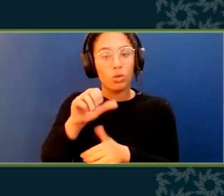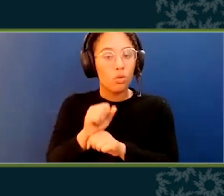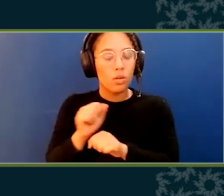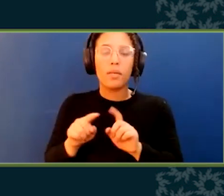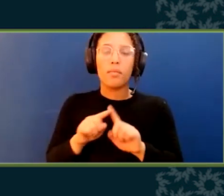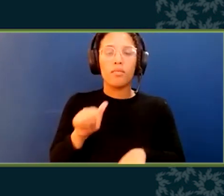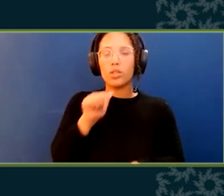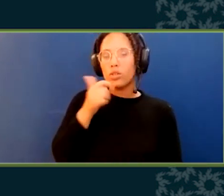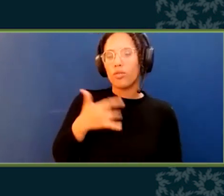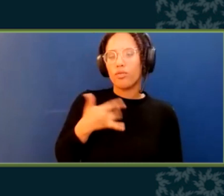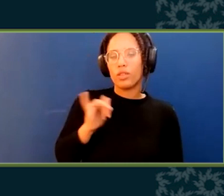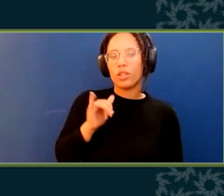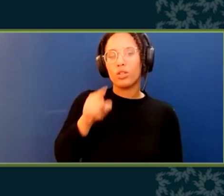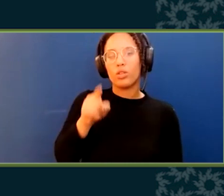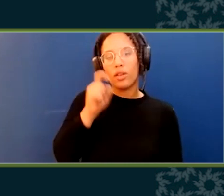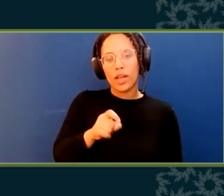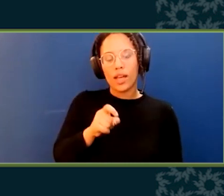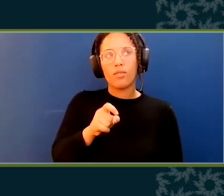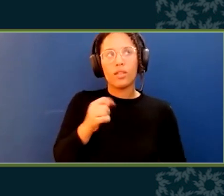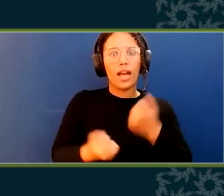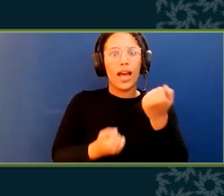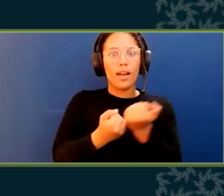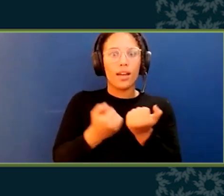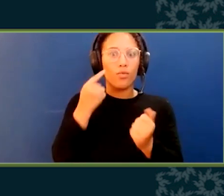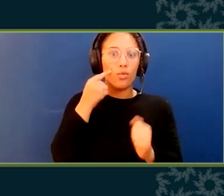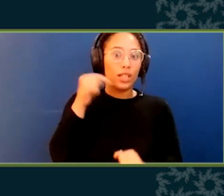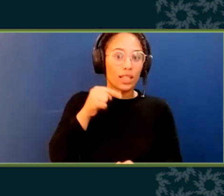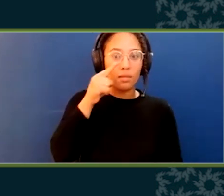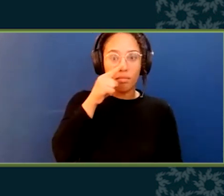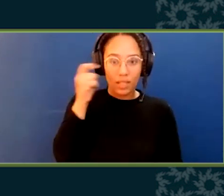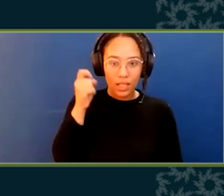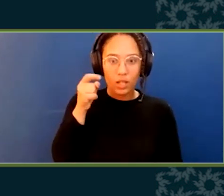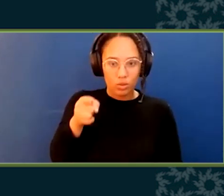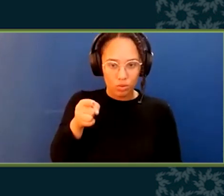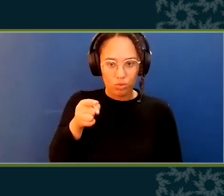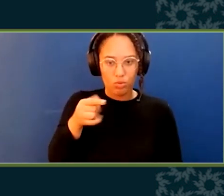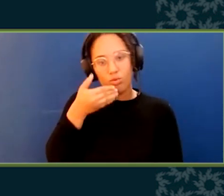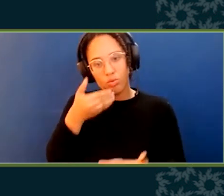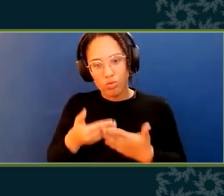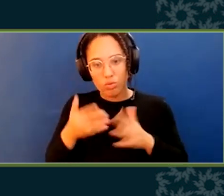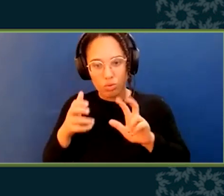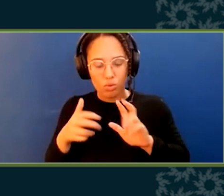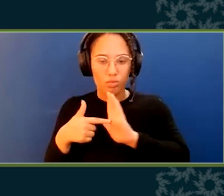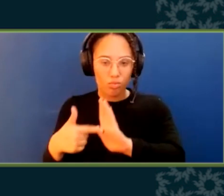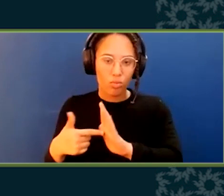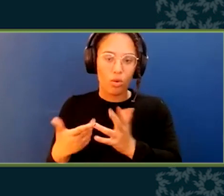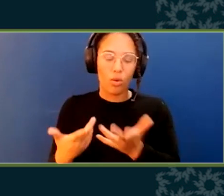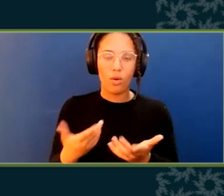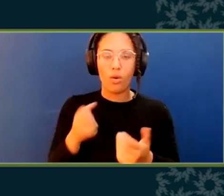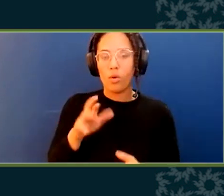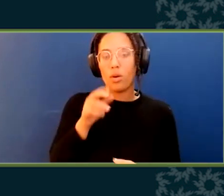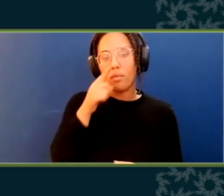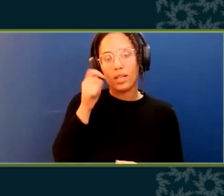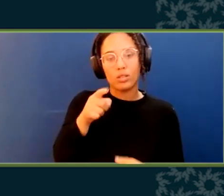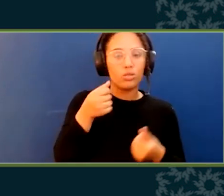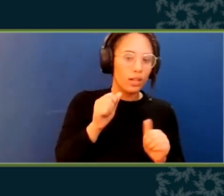your goodness or because you are trying to help other people or you feel guilty, right? And that is the con